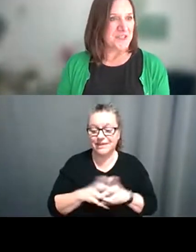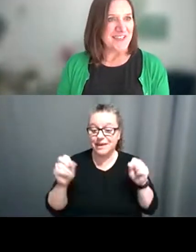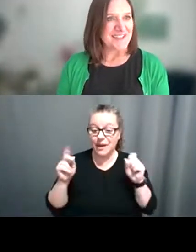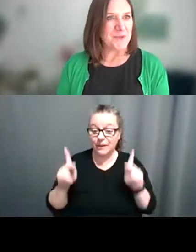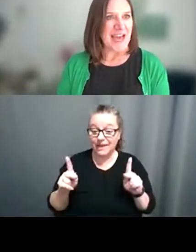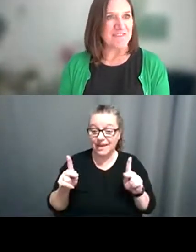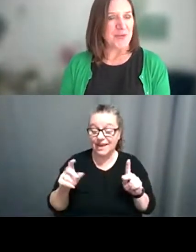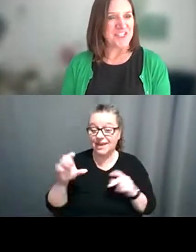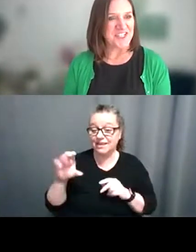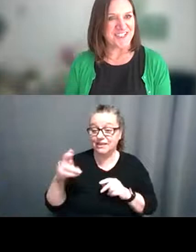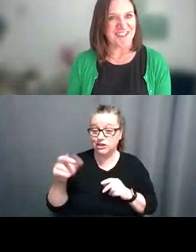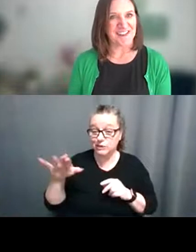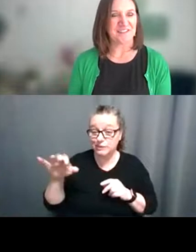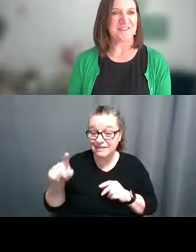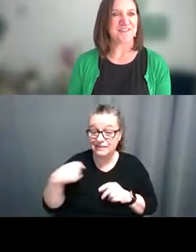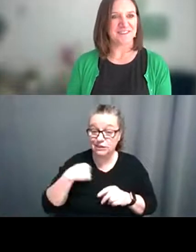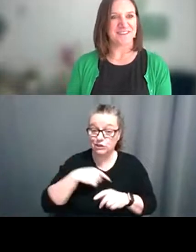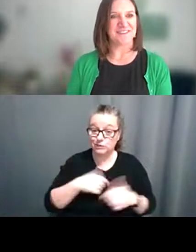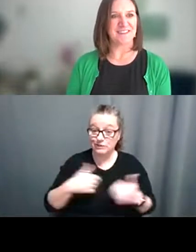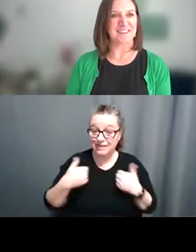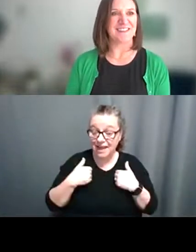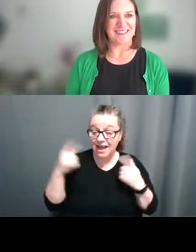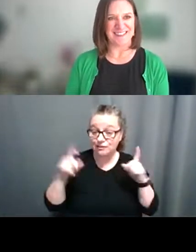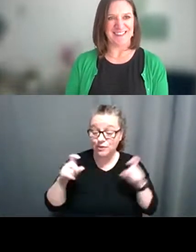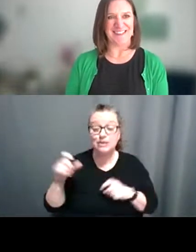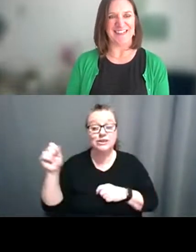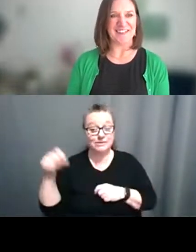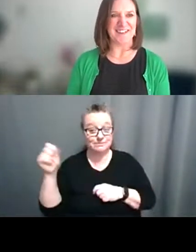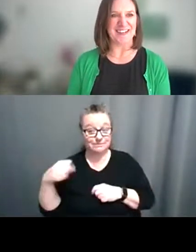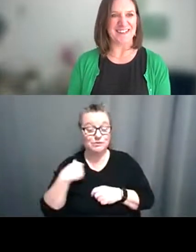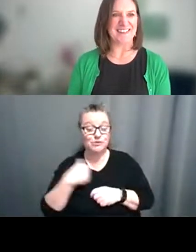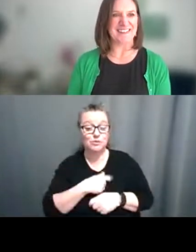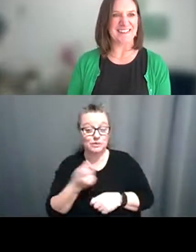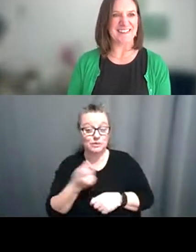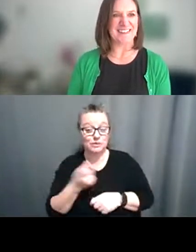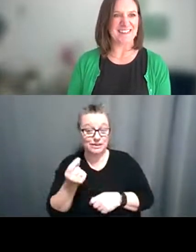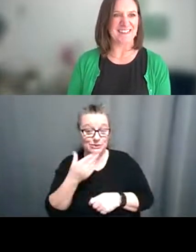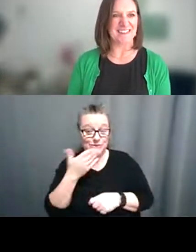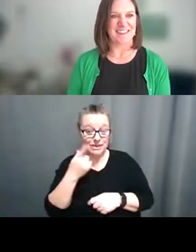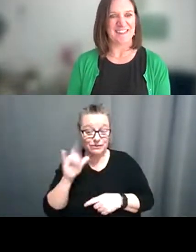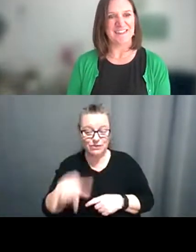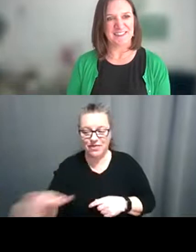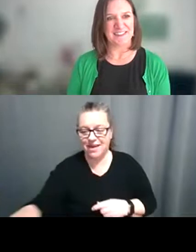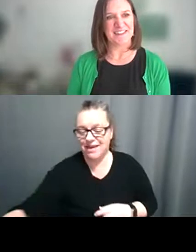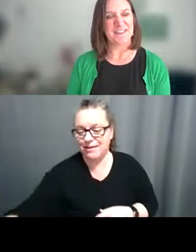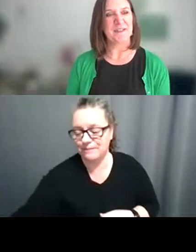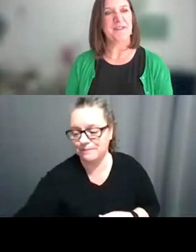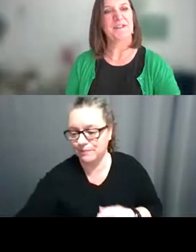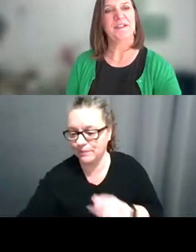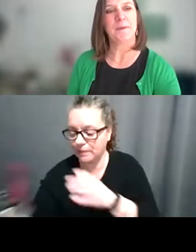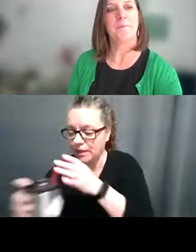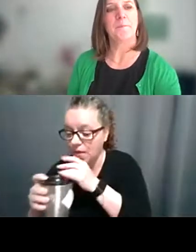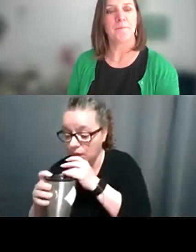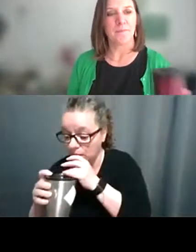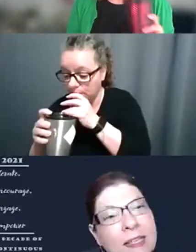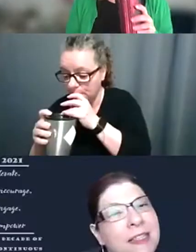Okay, Charisse, do we have questions? We do. Thank you for that presentation. The